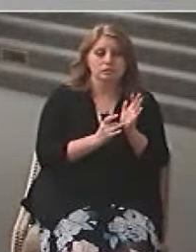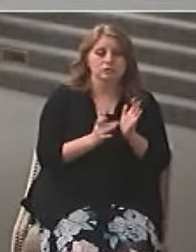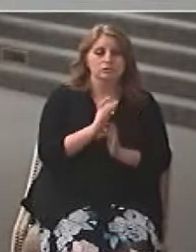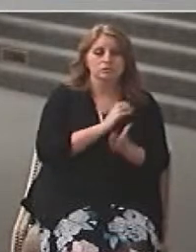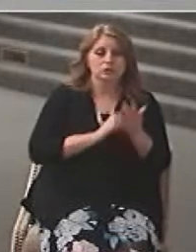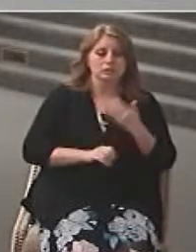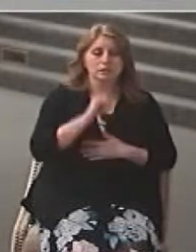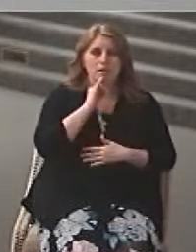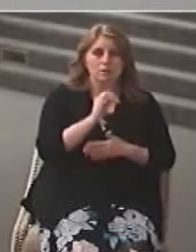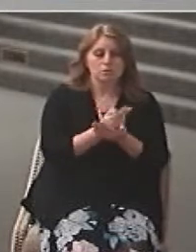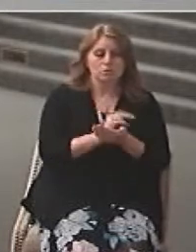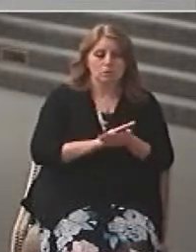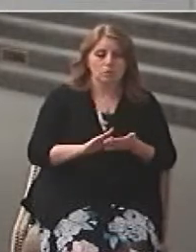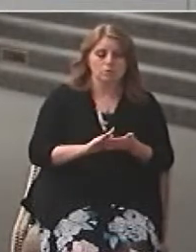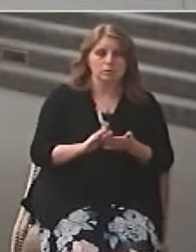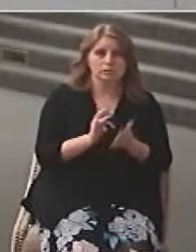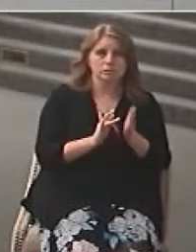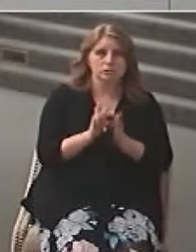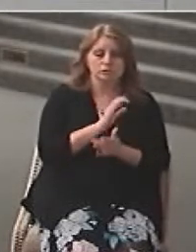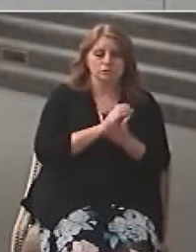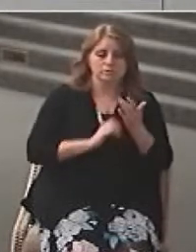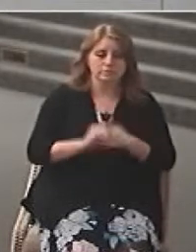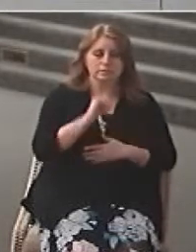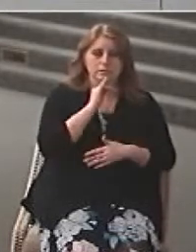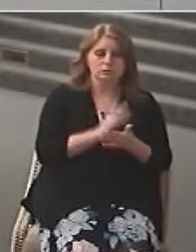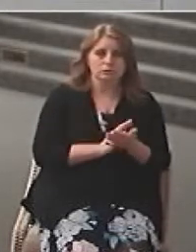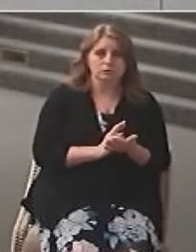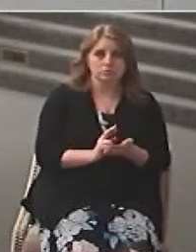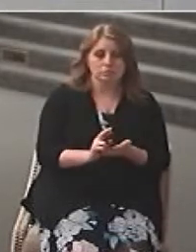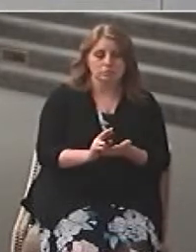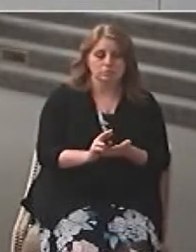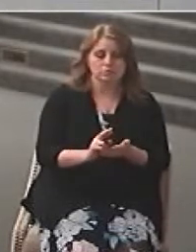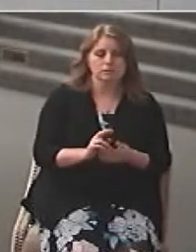is holy. Jesus Christ is righteous.